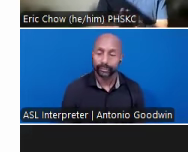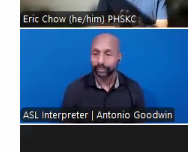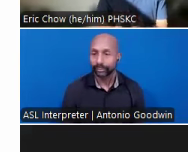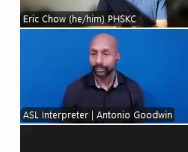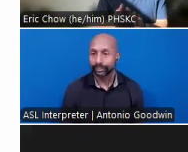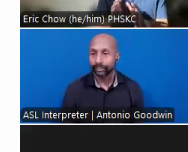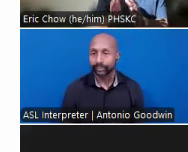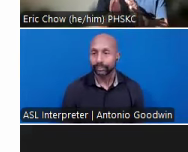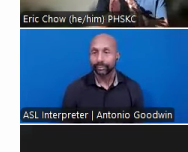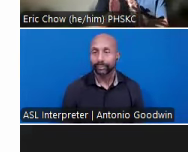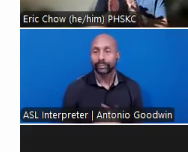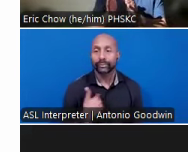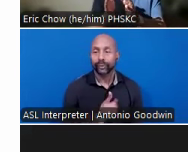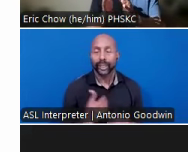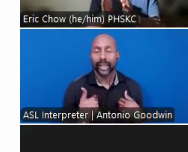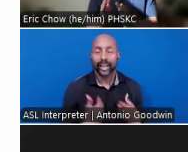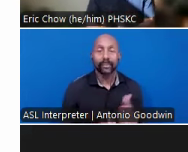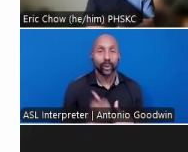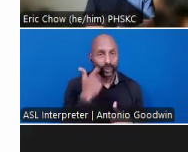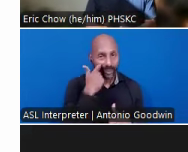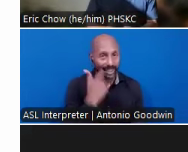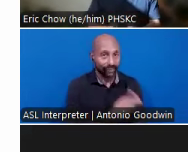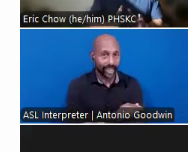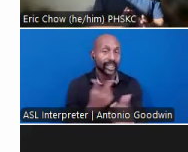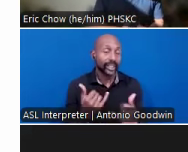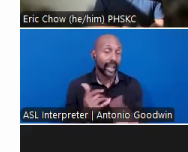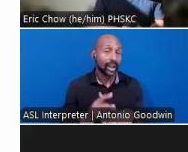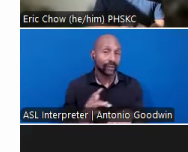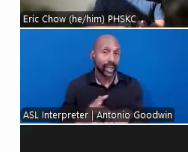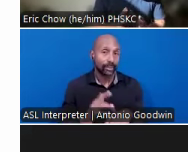updated vaccine that's available now. The